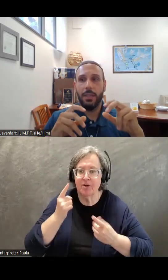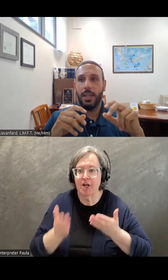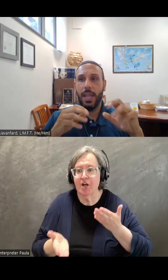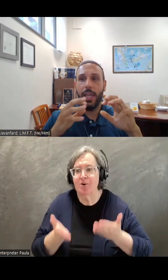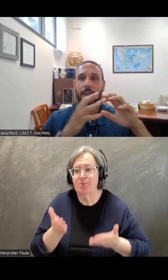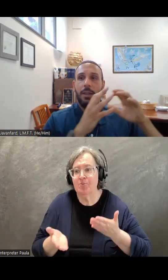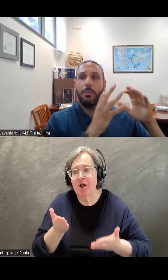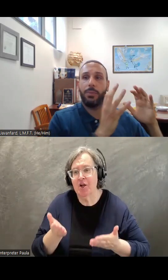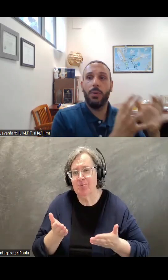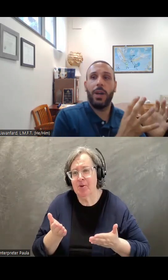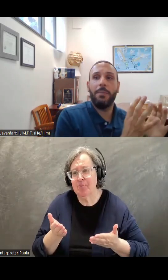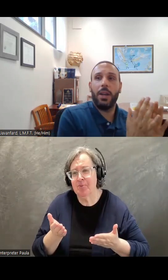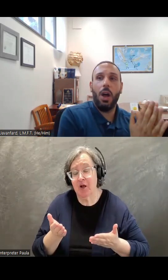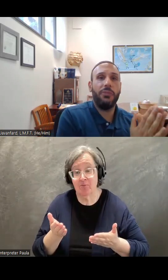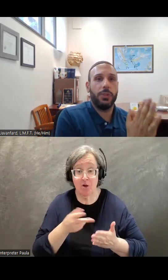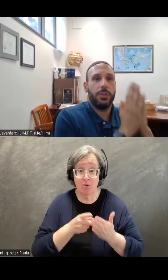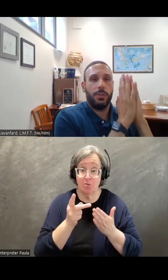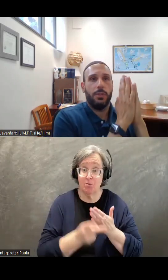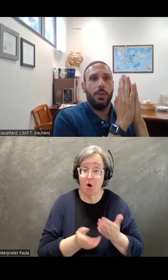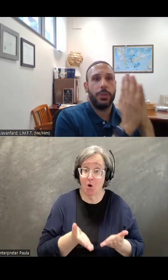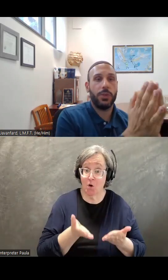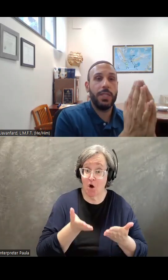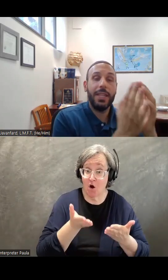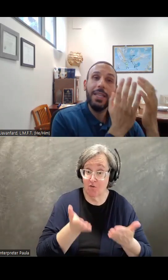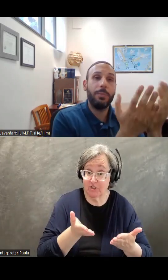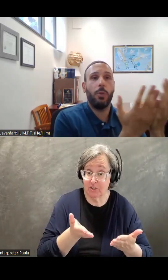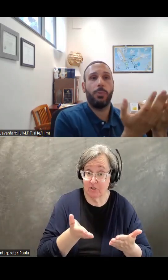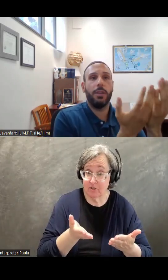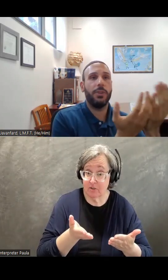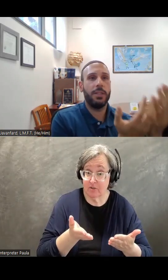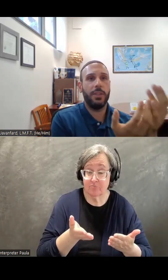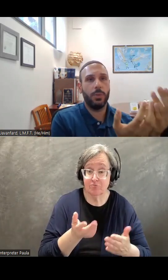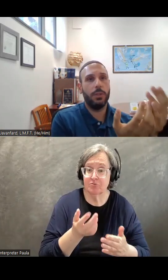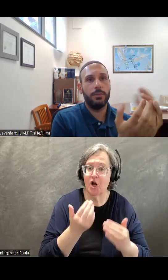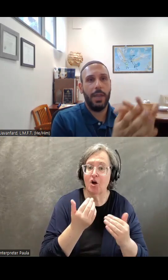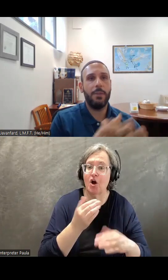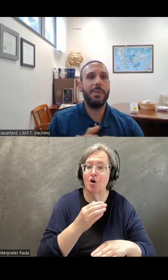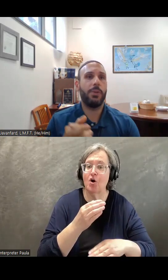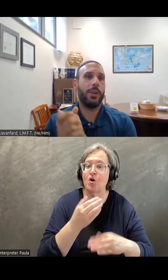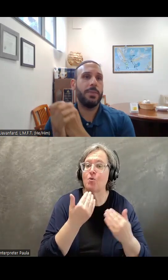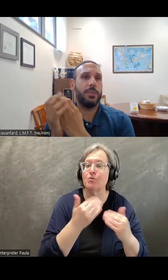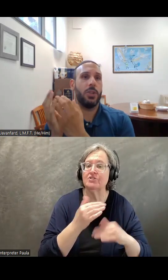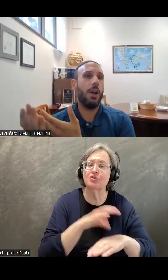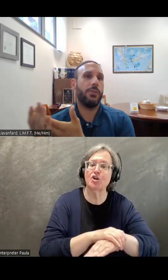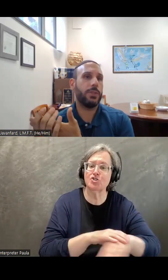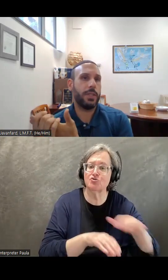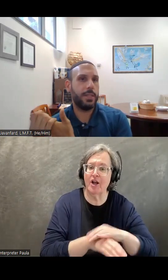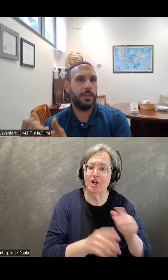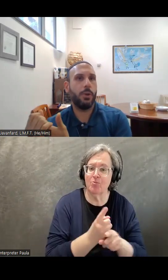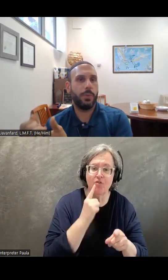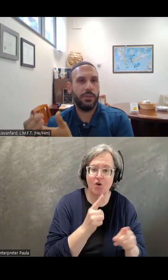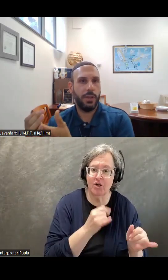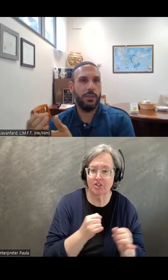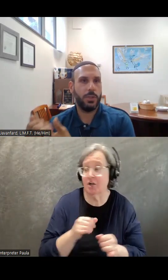be a program that offers a restraint that is appropriate for an individual, and there may be programs that don't offer restraints